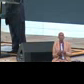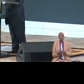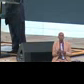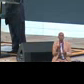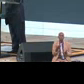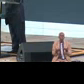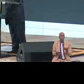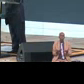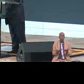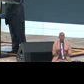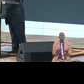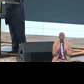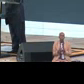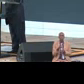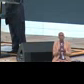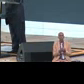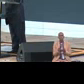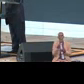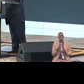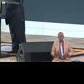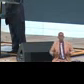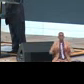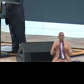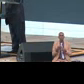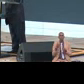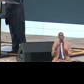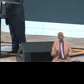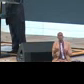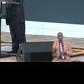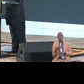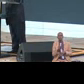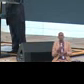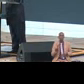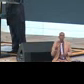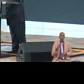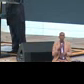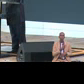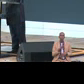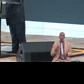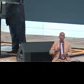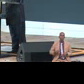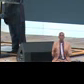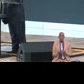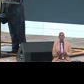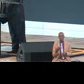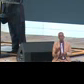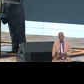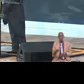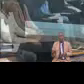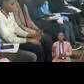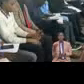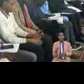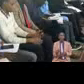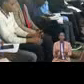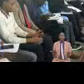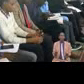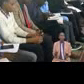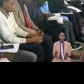as those that are alive from the dead, and your members as instruments of,